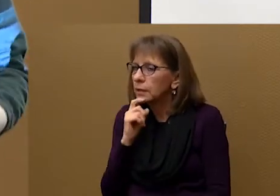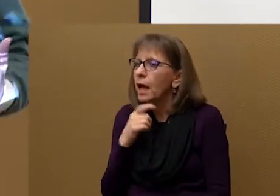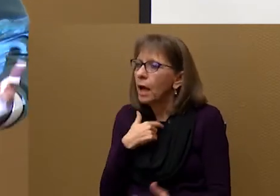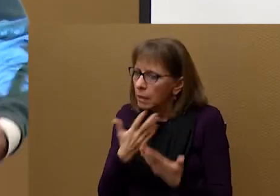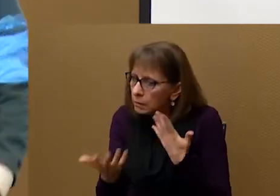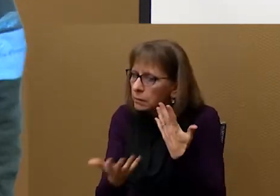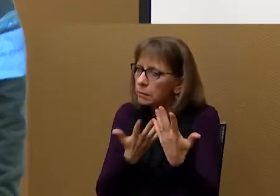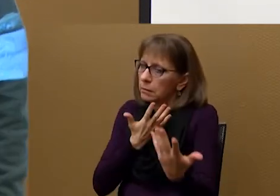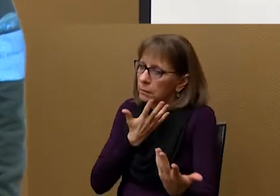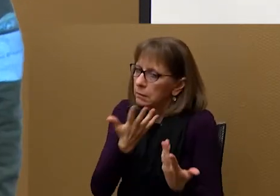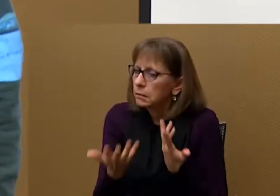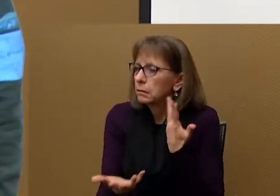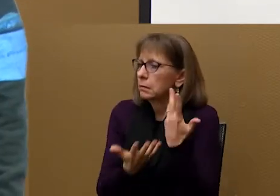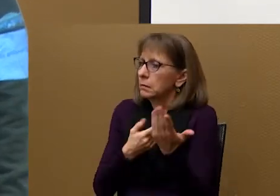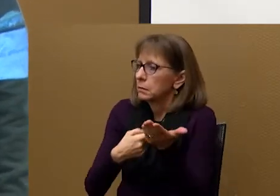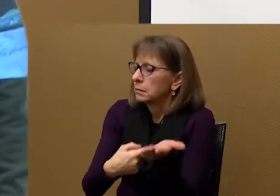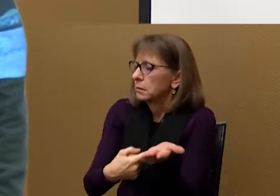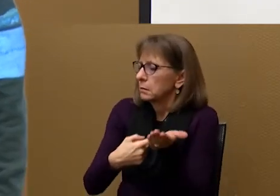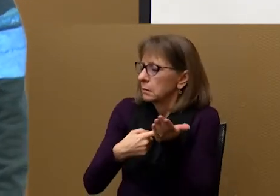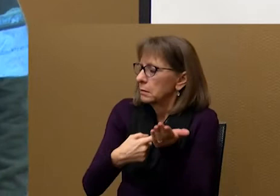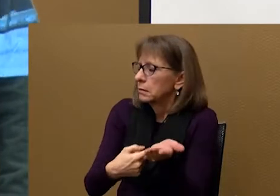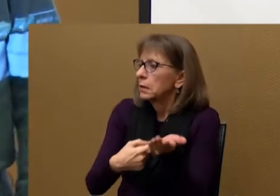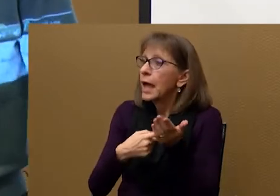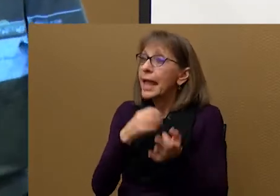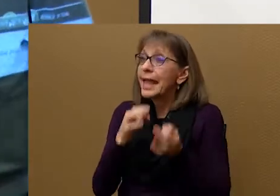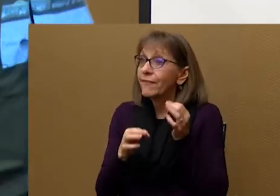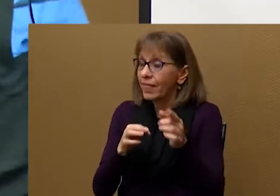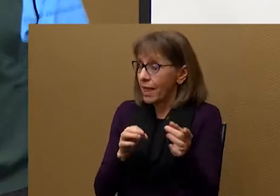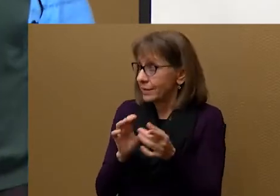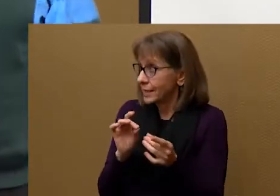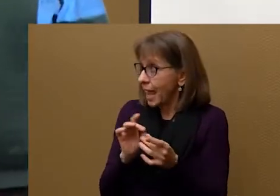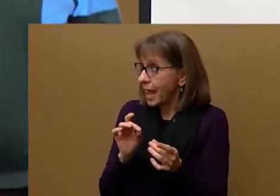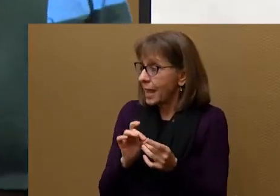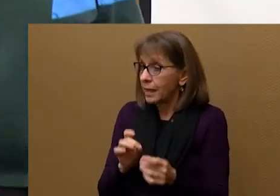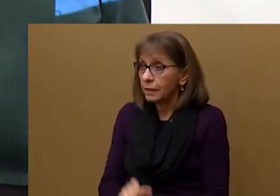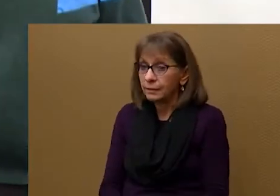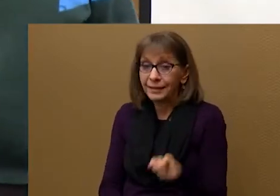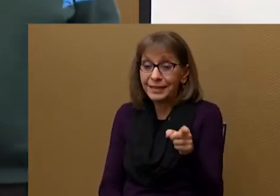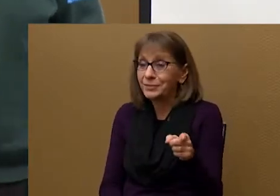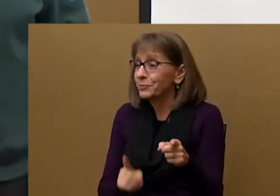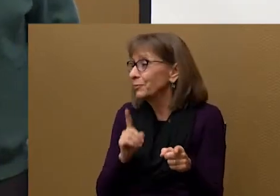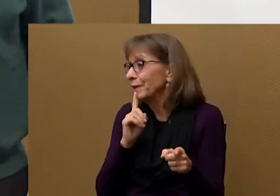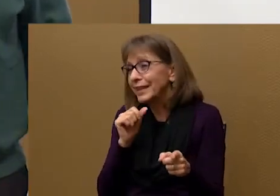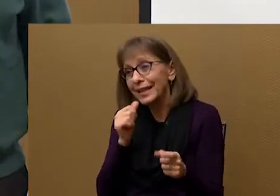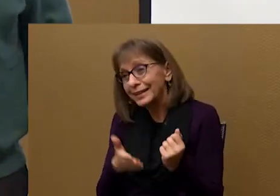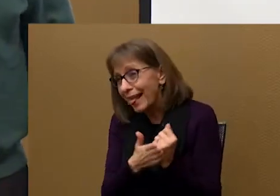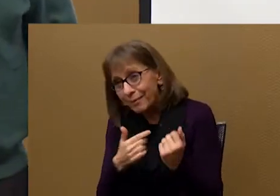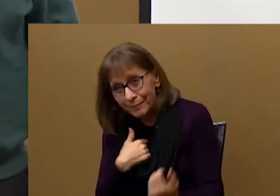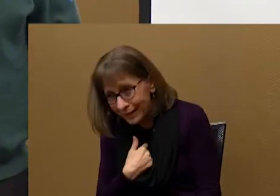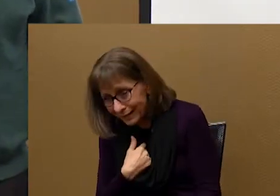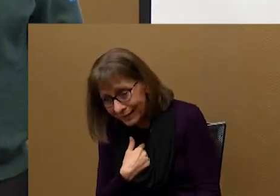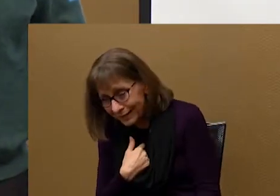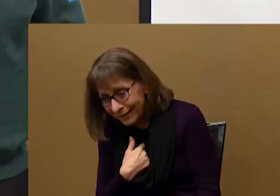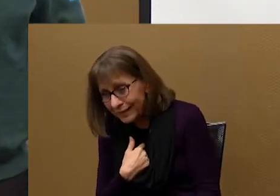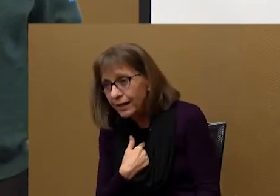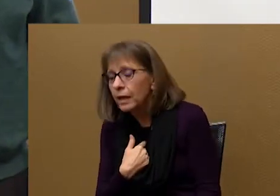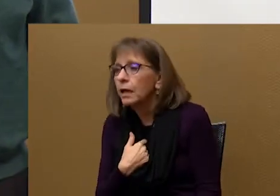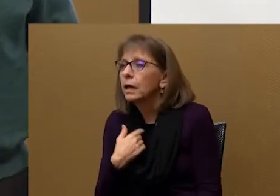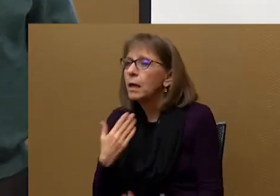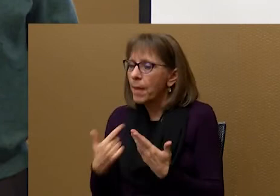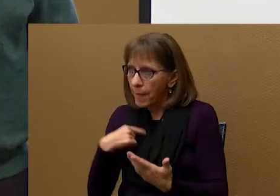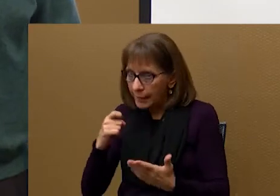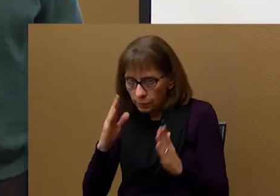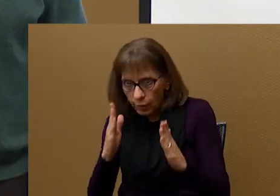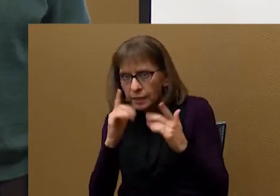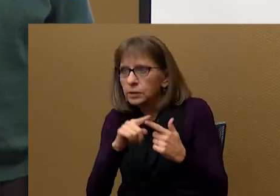have to start with empathy and trying to understand. And if they're saying to you, this really doesn't work for me, maybe I need to